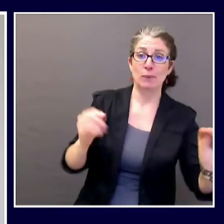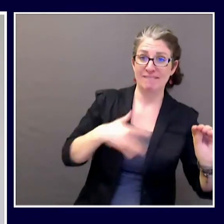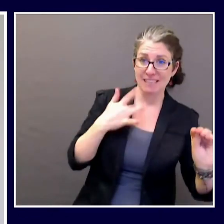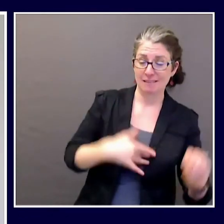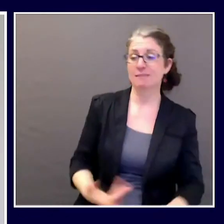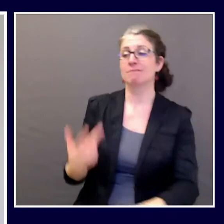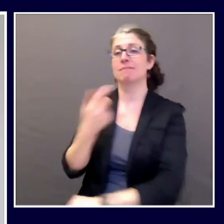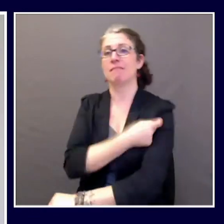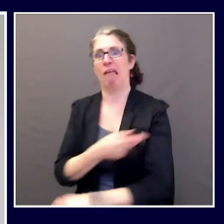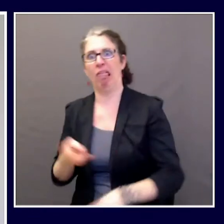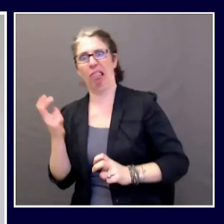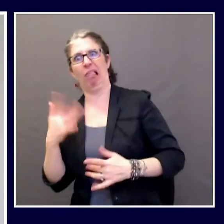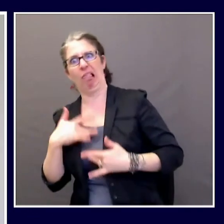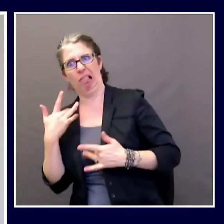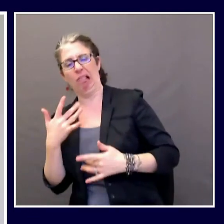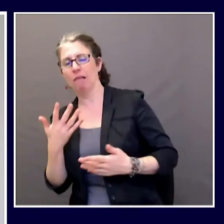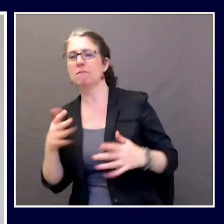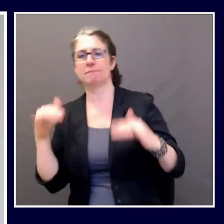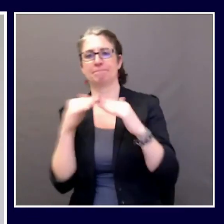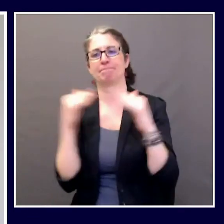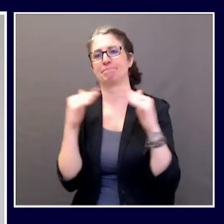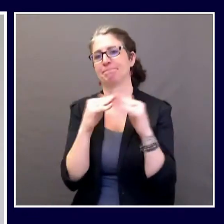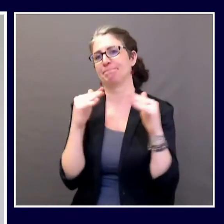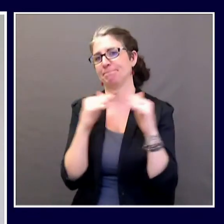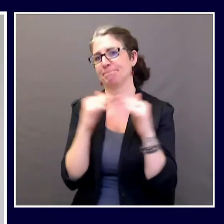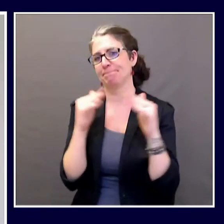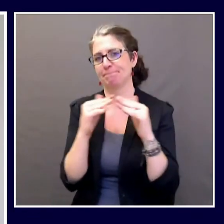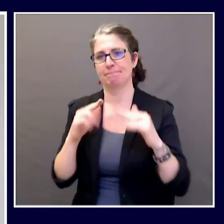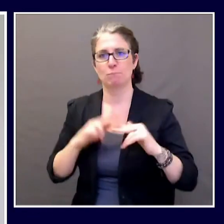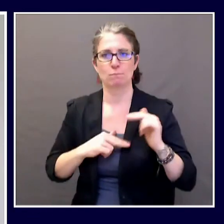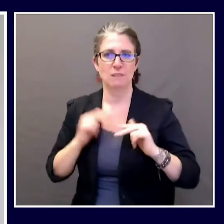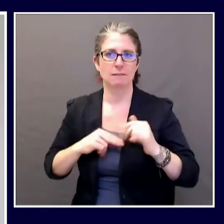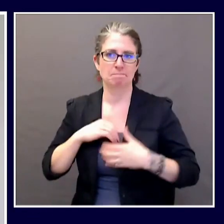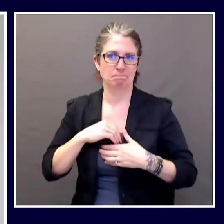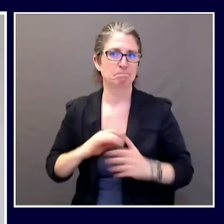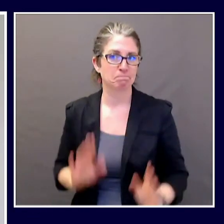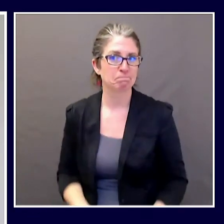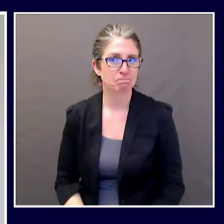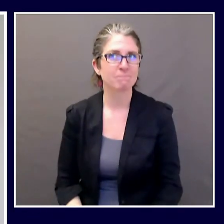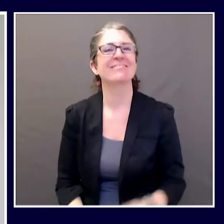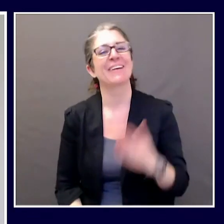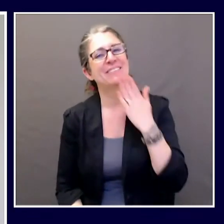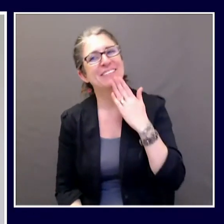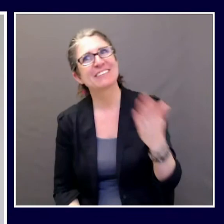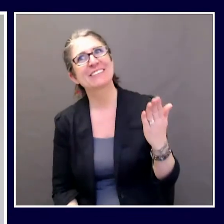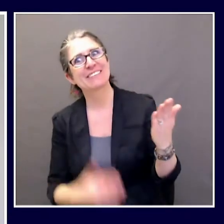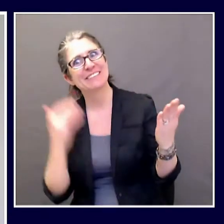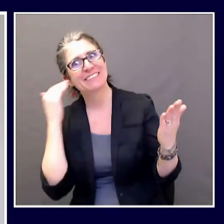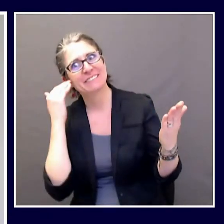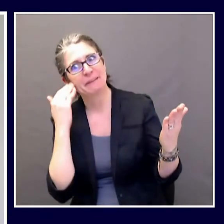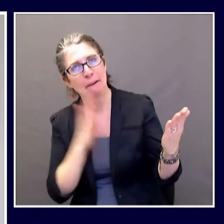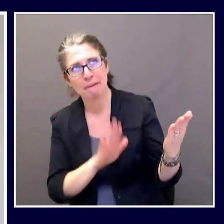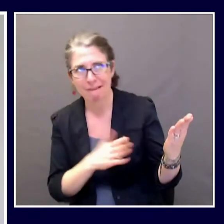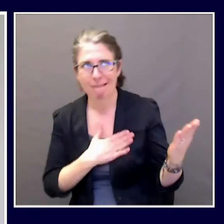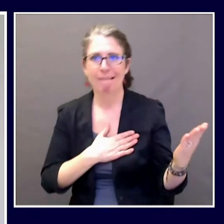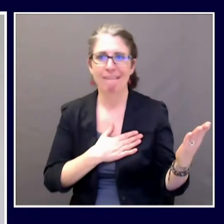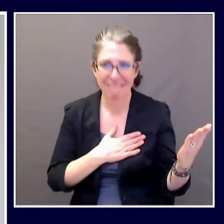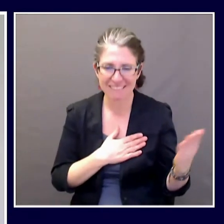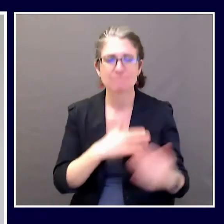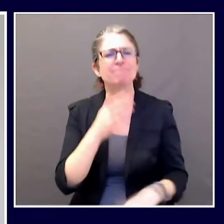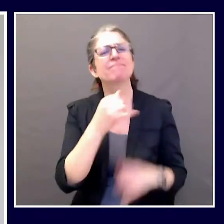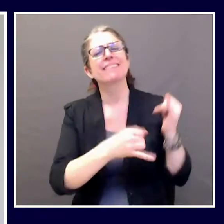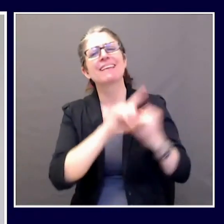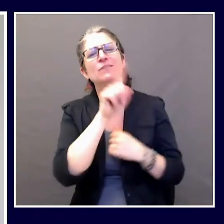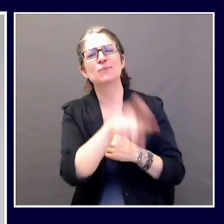you get the shot, and that's all you need to do. All right, good news there. And then my final question, just is there any update on the